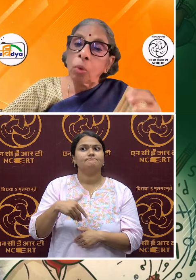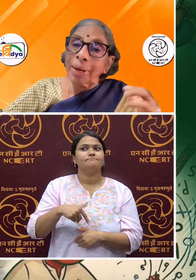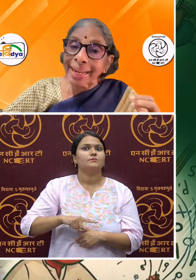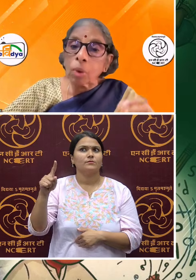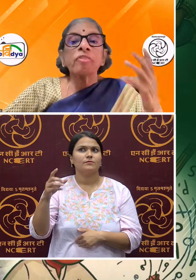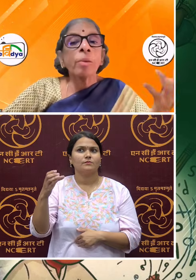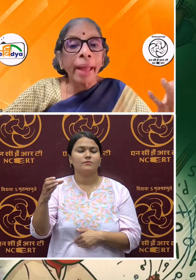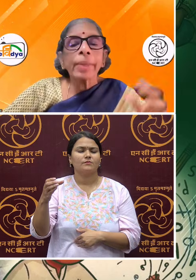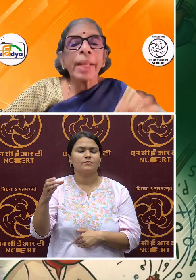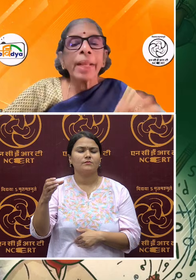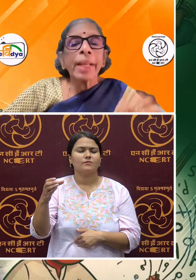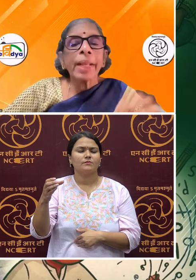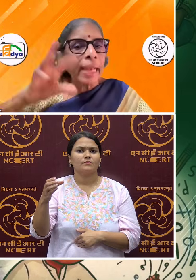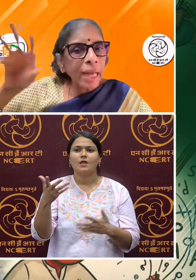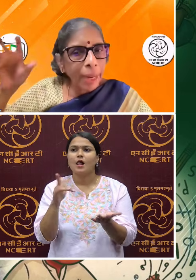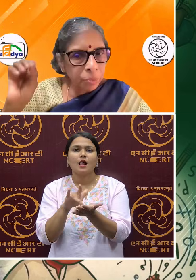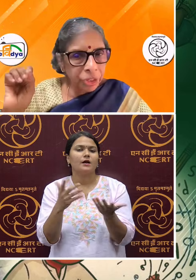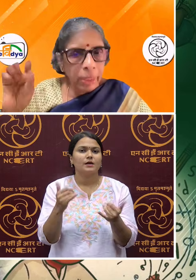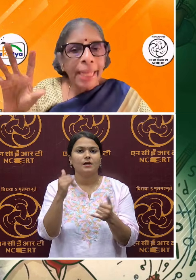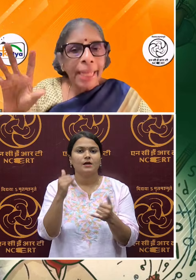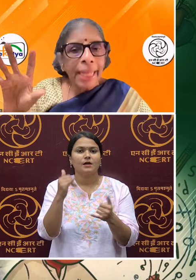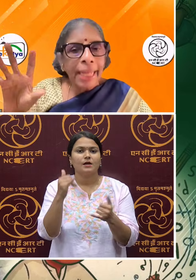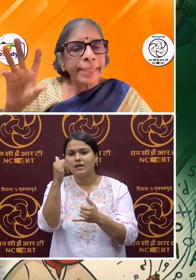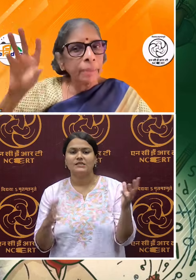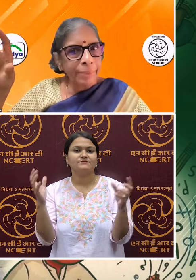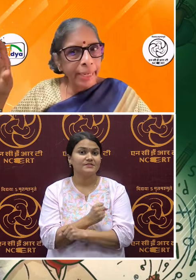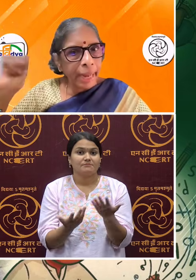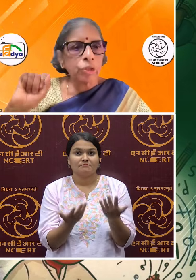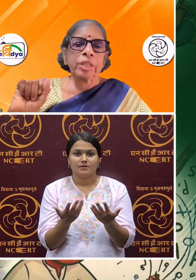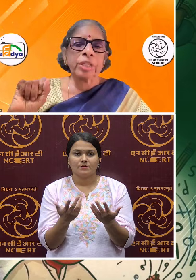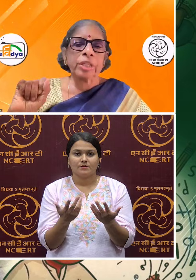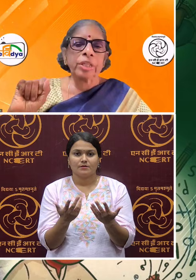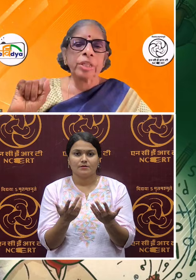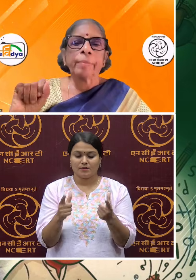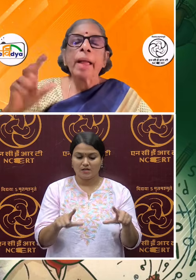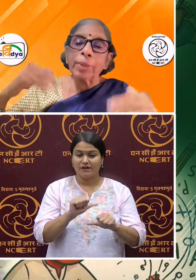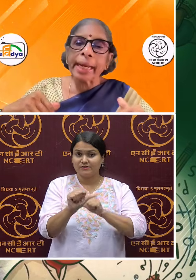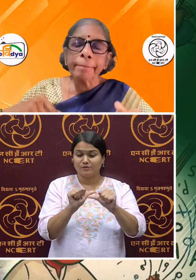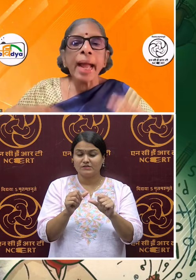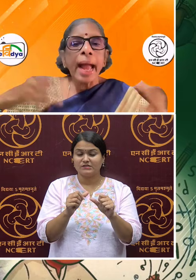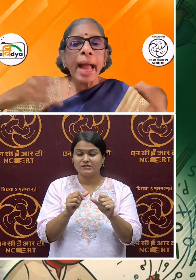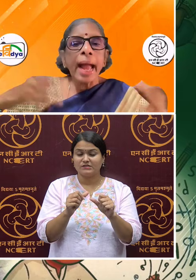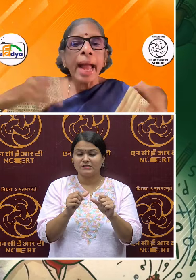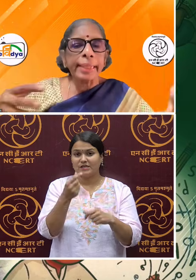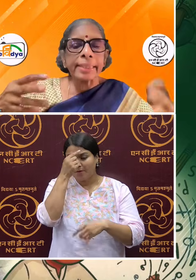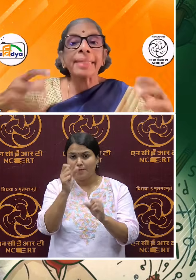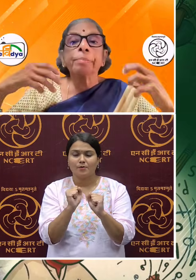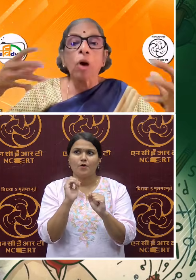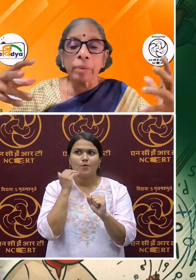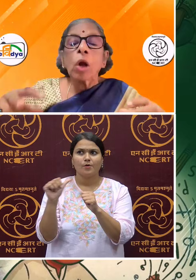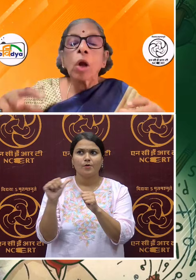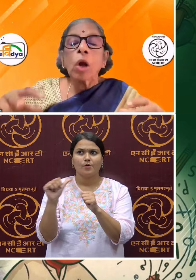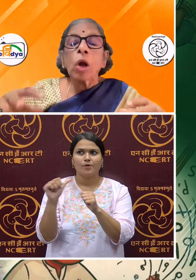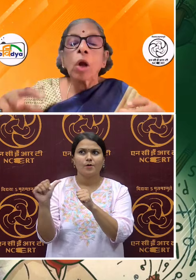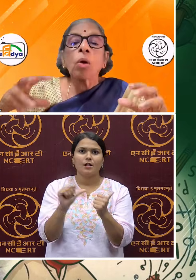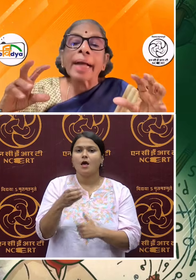will say, go and get the water from where? The last part is missed out. Then it becomes like a language processing. But when they come back and they say, I